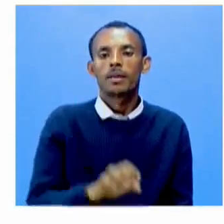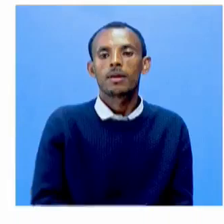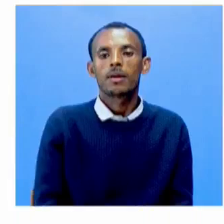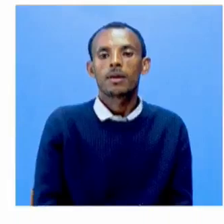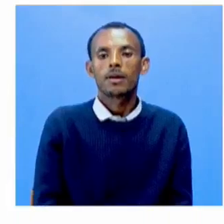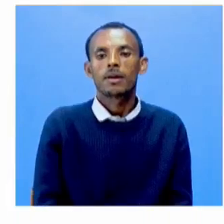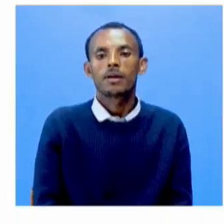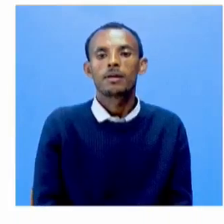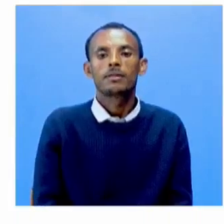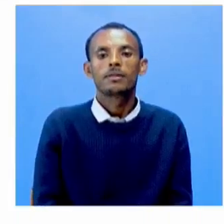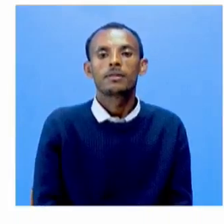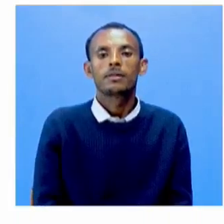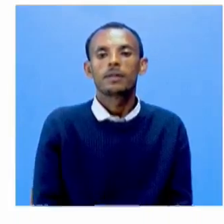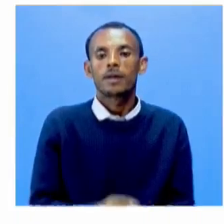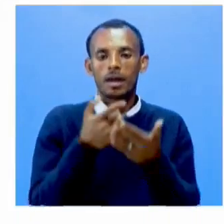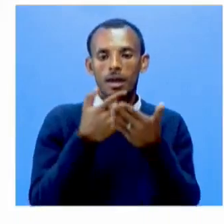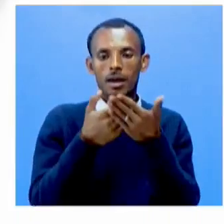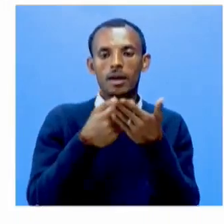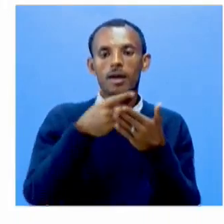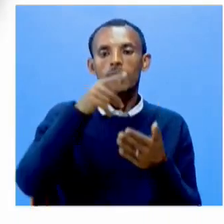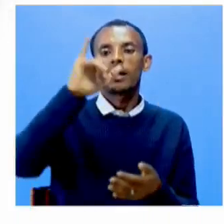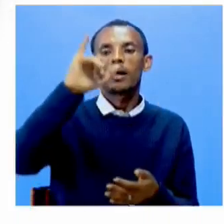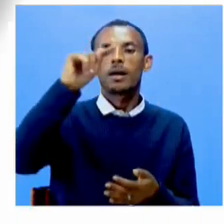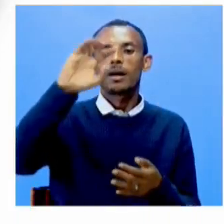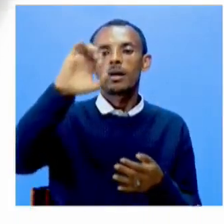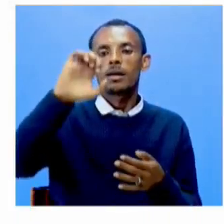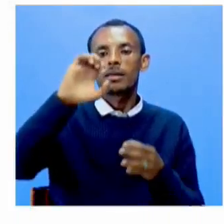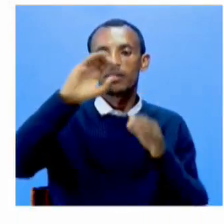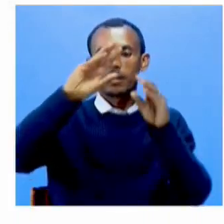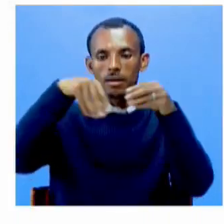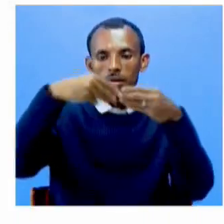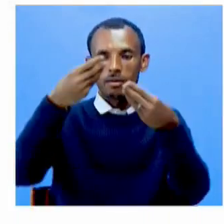Here, the kite is given here.